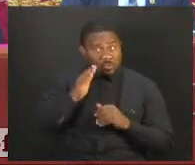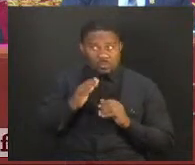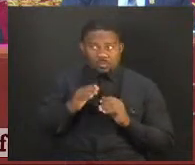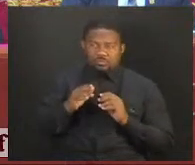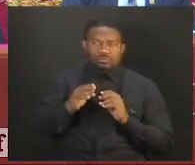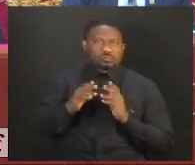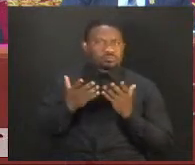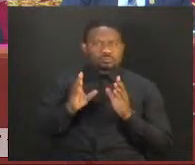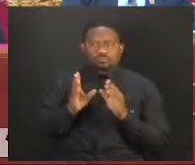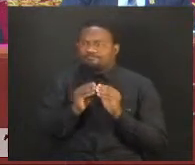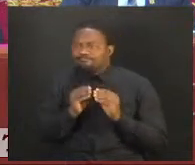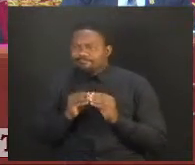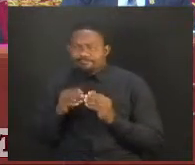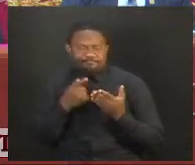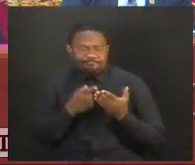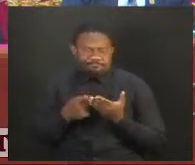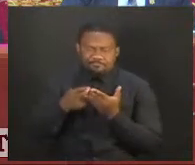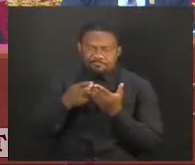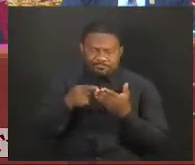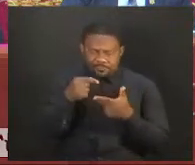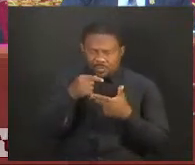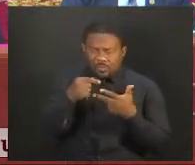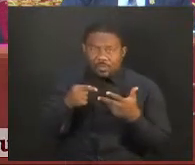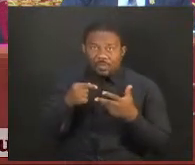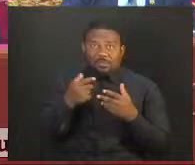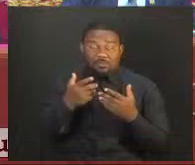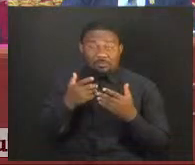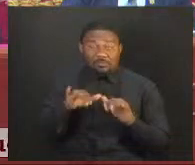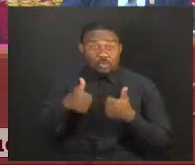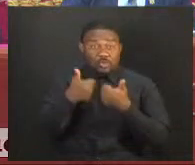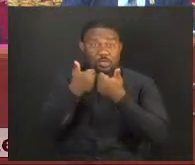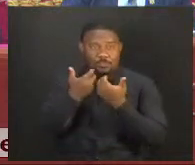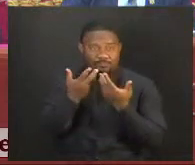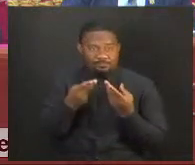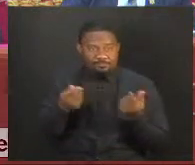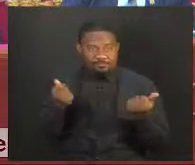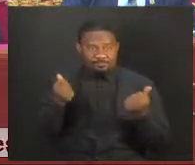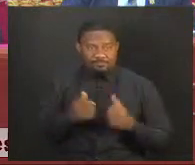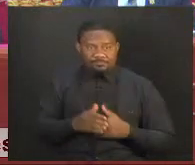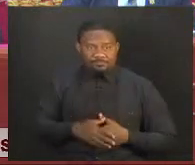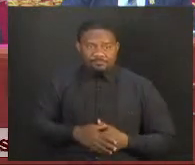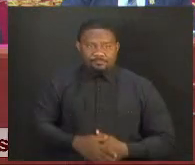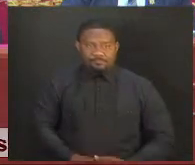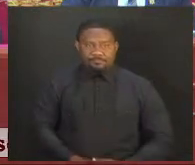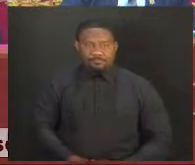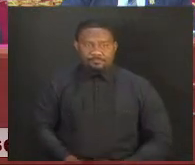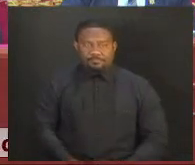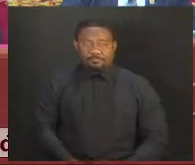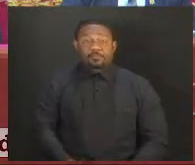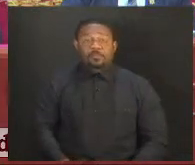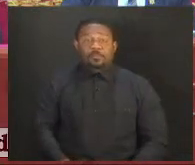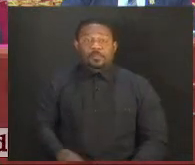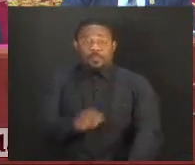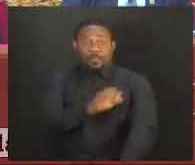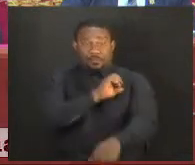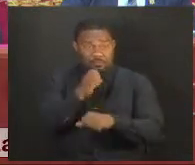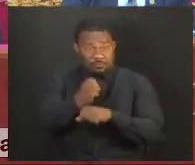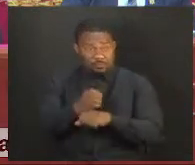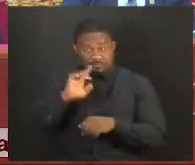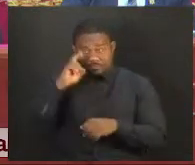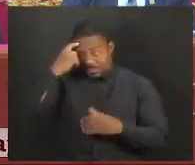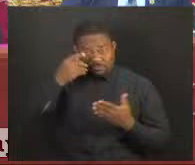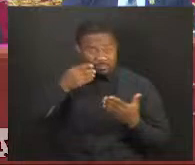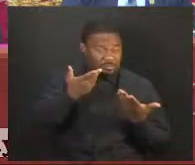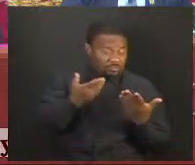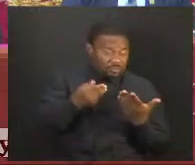resolve this challenge. Speaker, I now take you to the famous energy sector fiscal